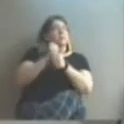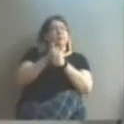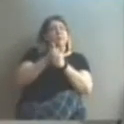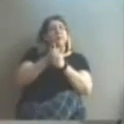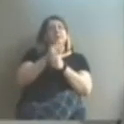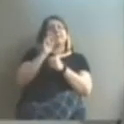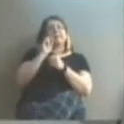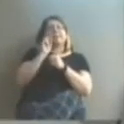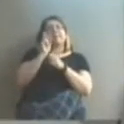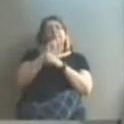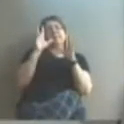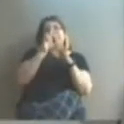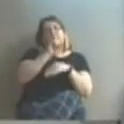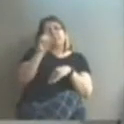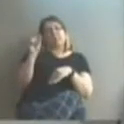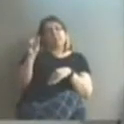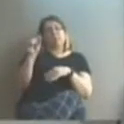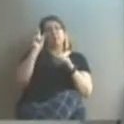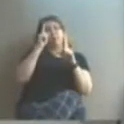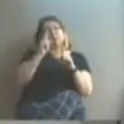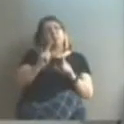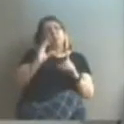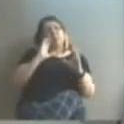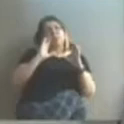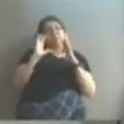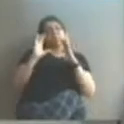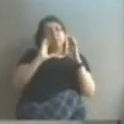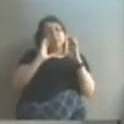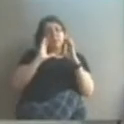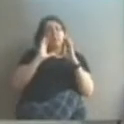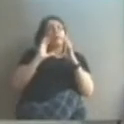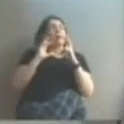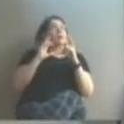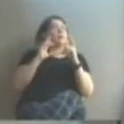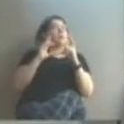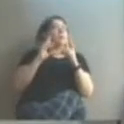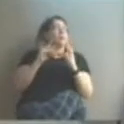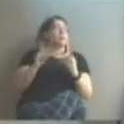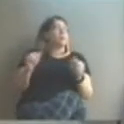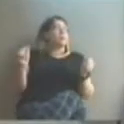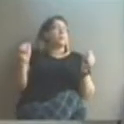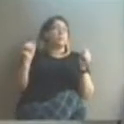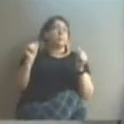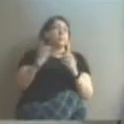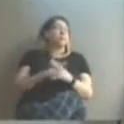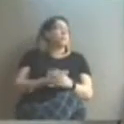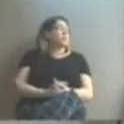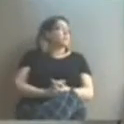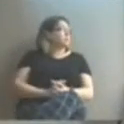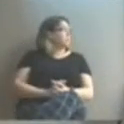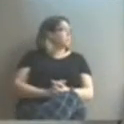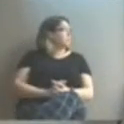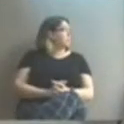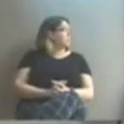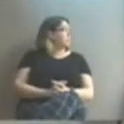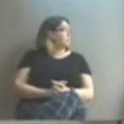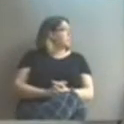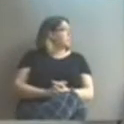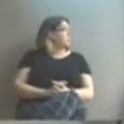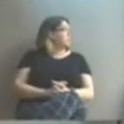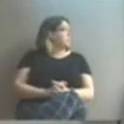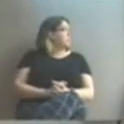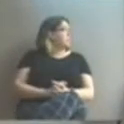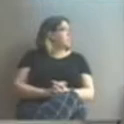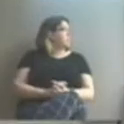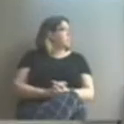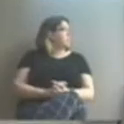Vision 2020 goal communications indicators on issue resolution and response time. Member Dr. Hargens, would you like to